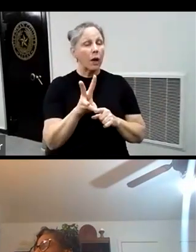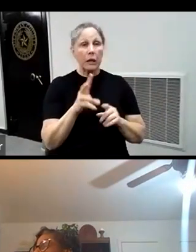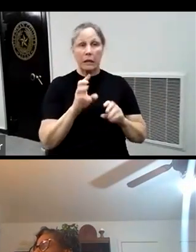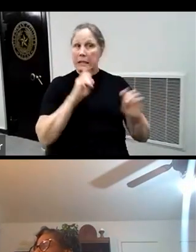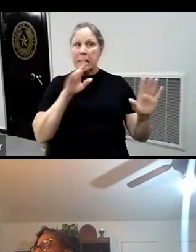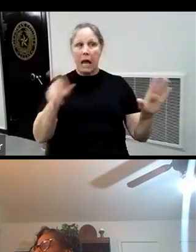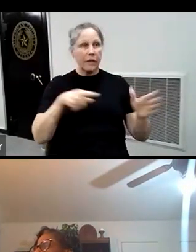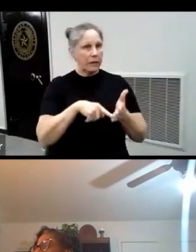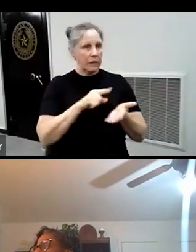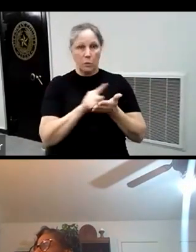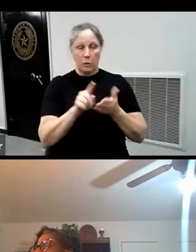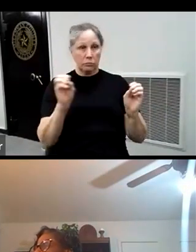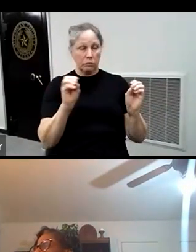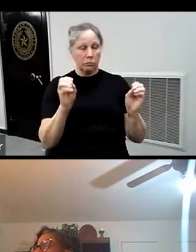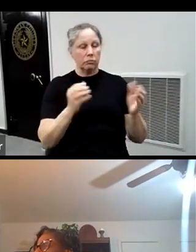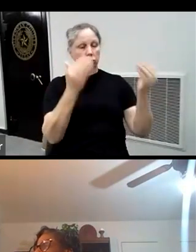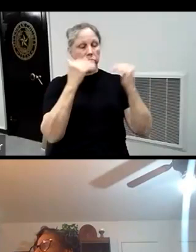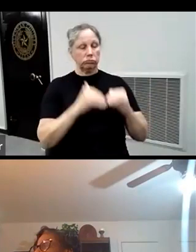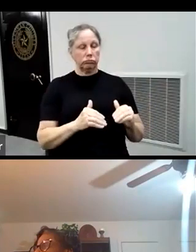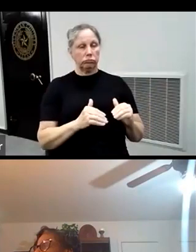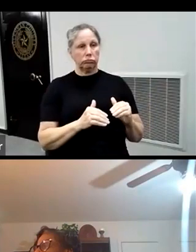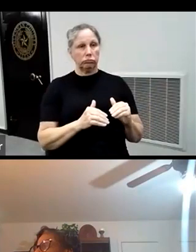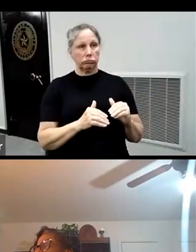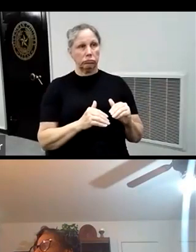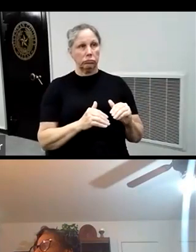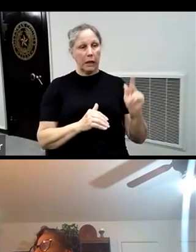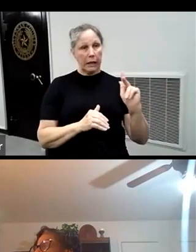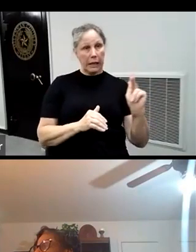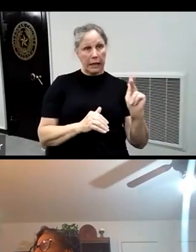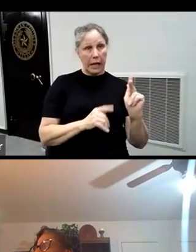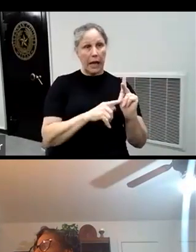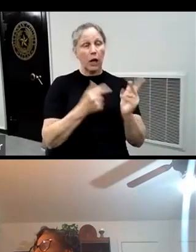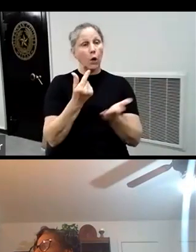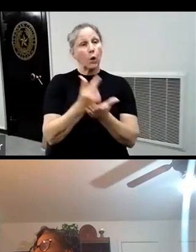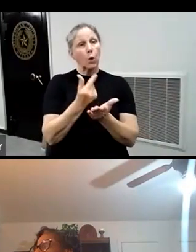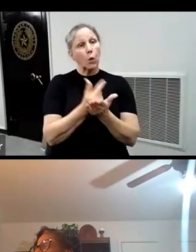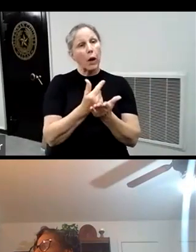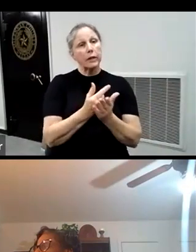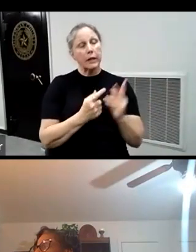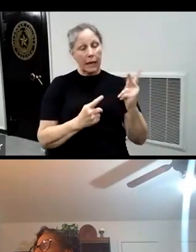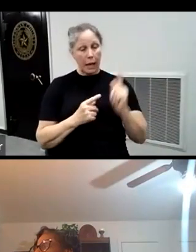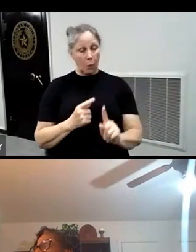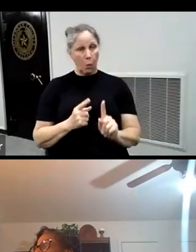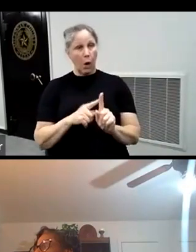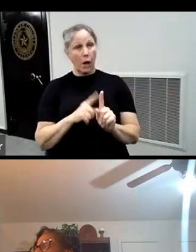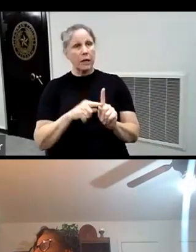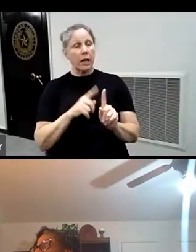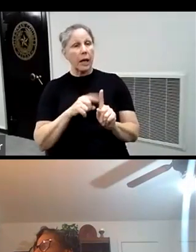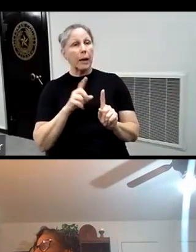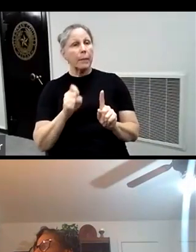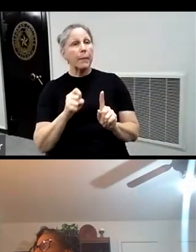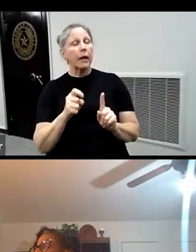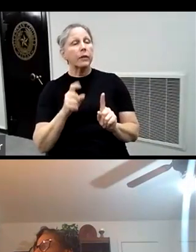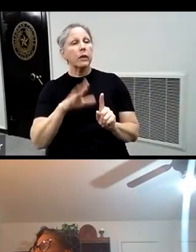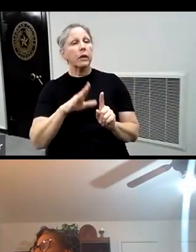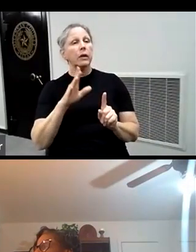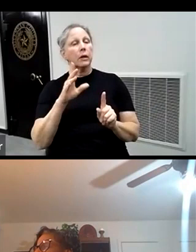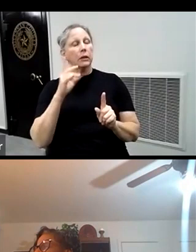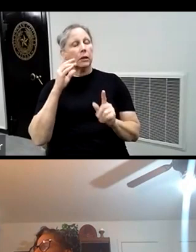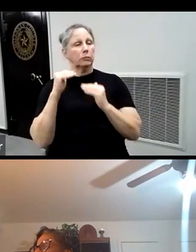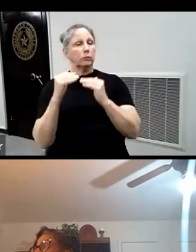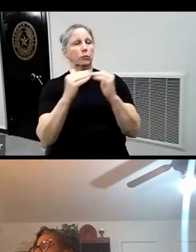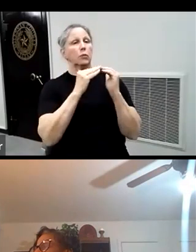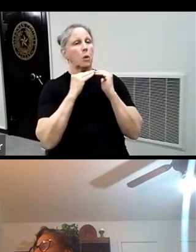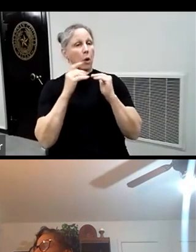week. Under K, under grants, under K1 regarding the Bureau of Justice Assistance